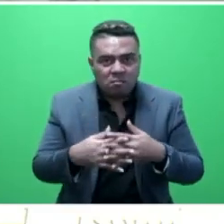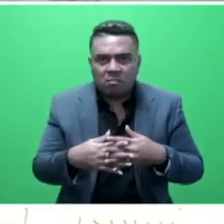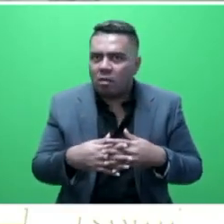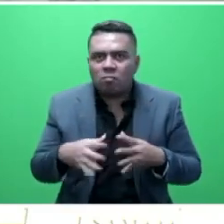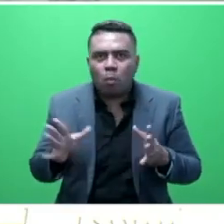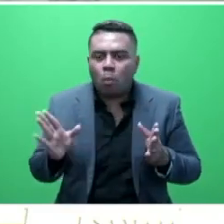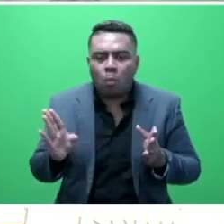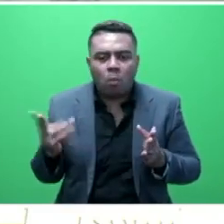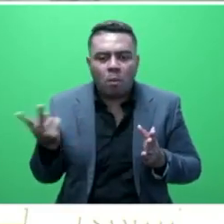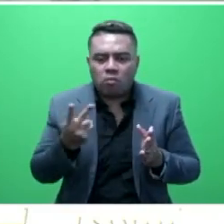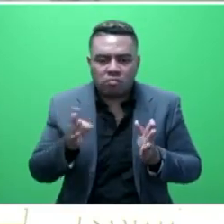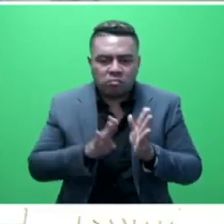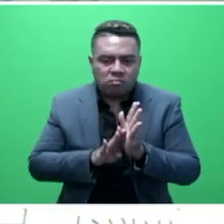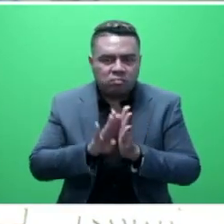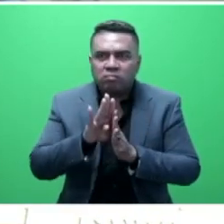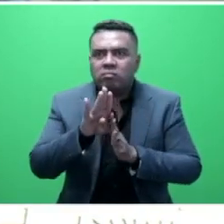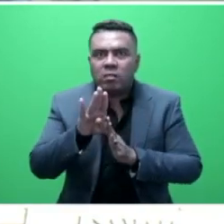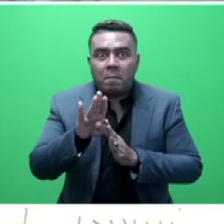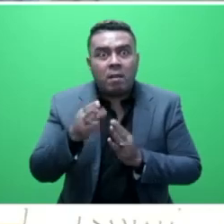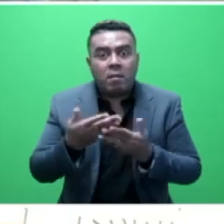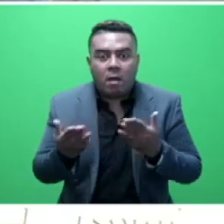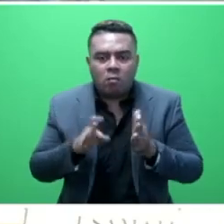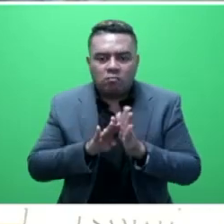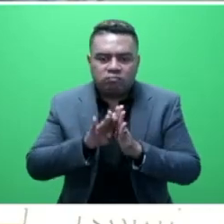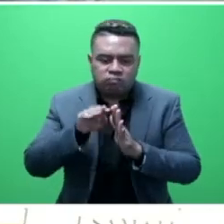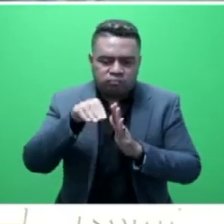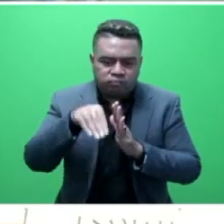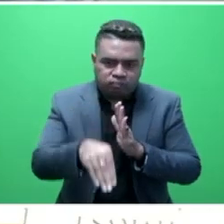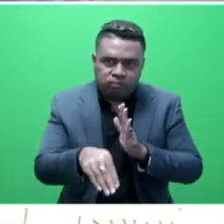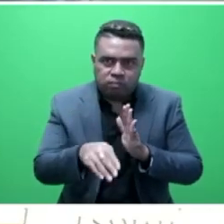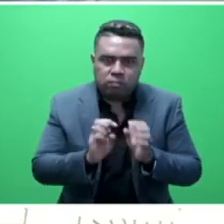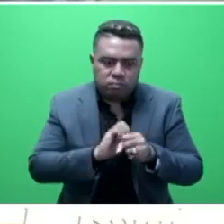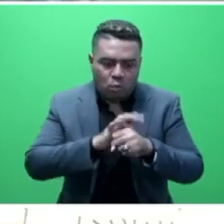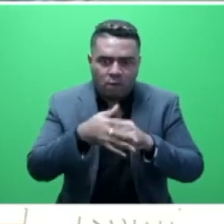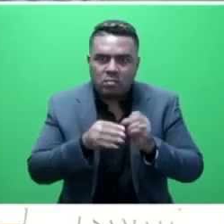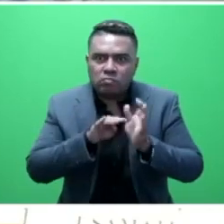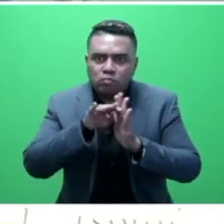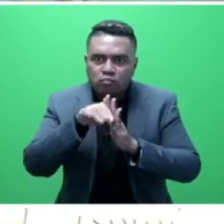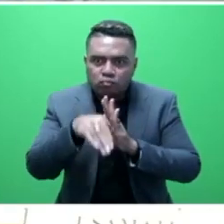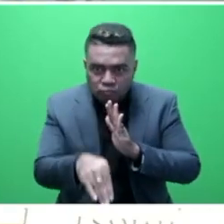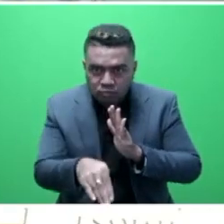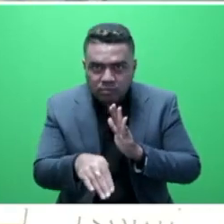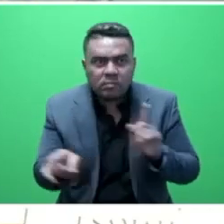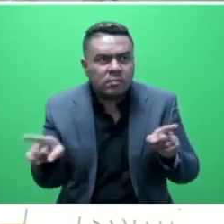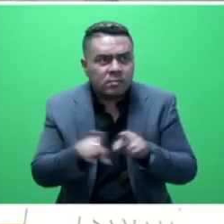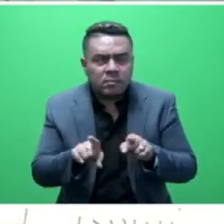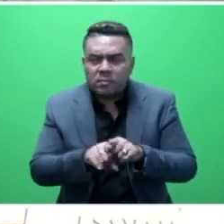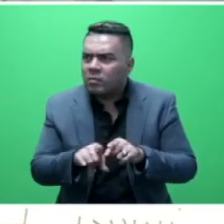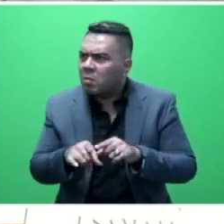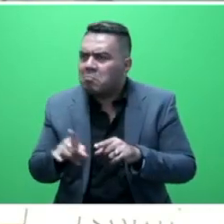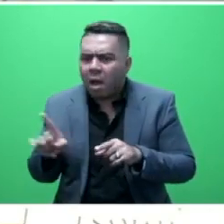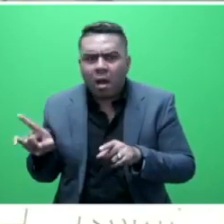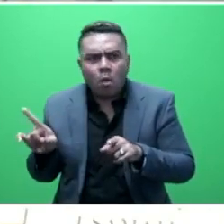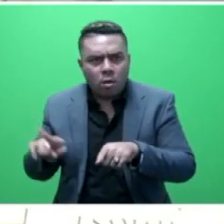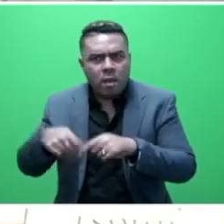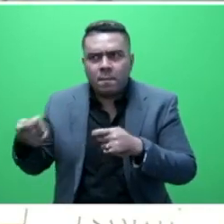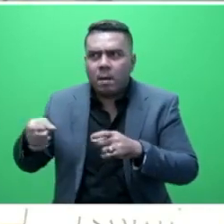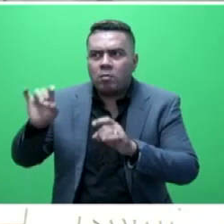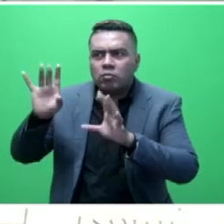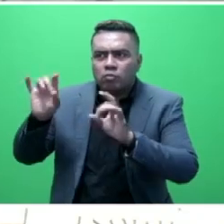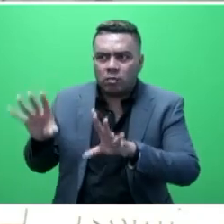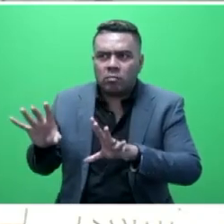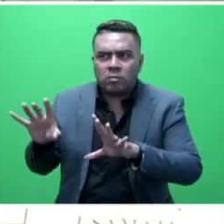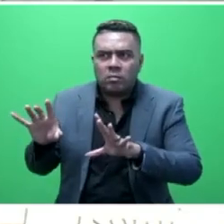economic recession after the longest periods of economic growth. As is our neighbour, Australia, whose